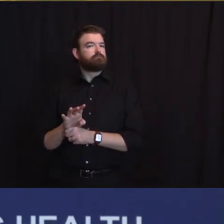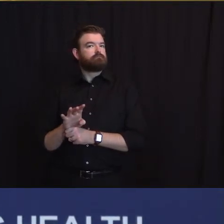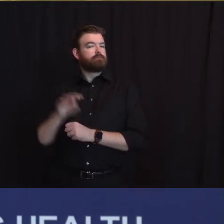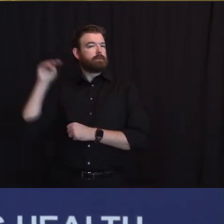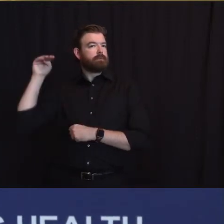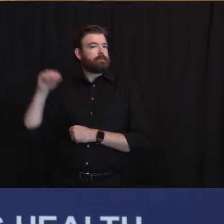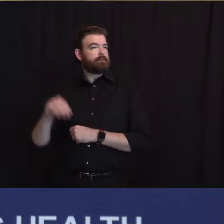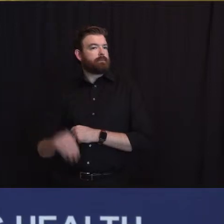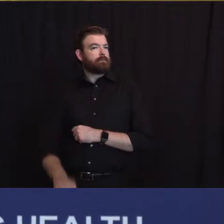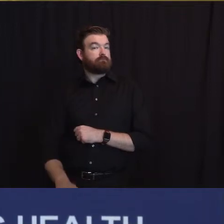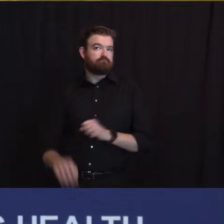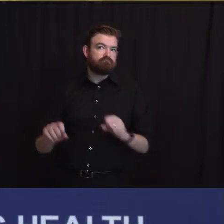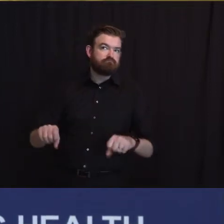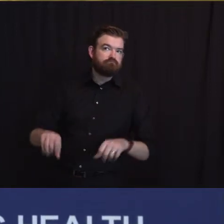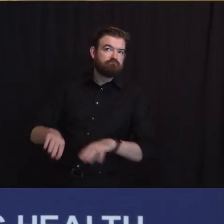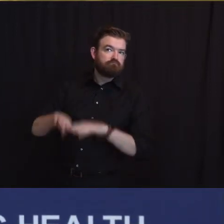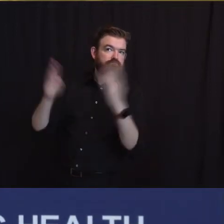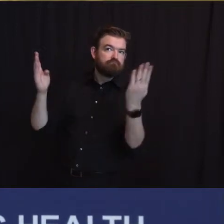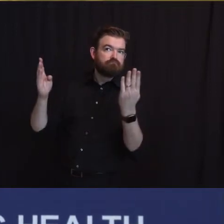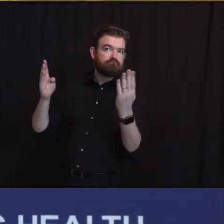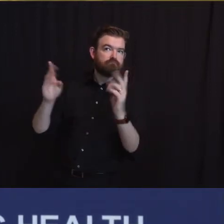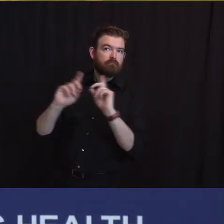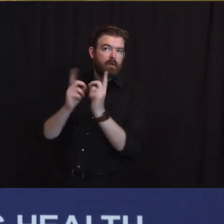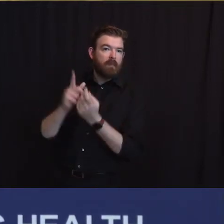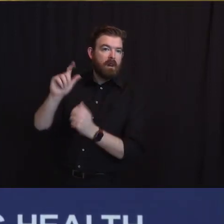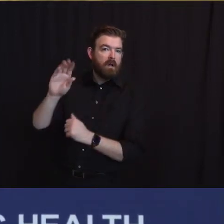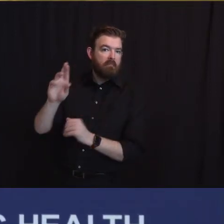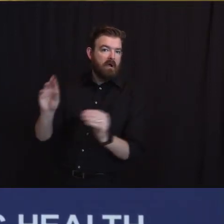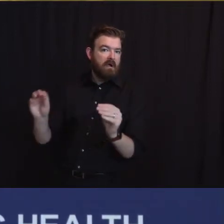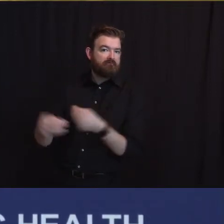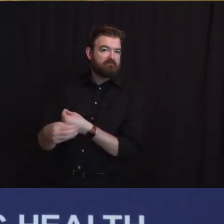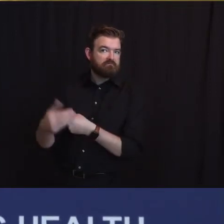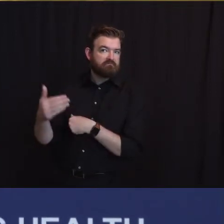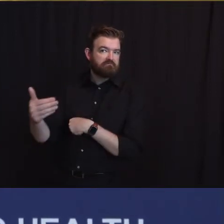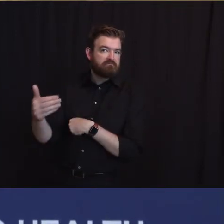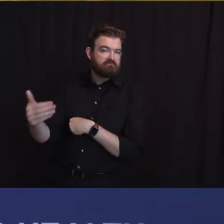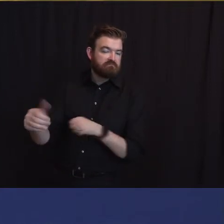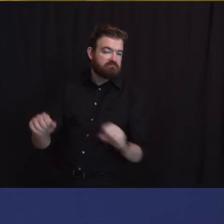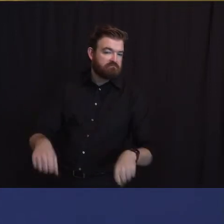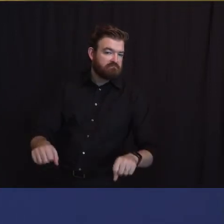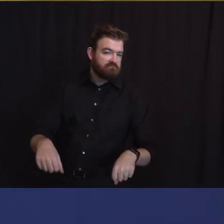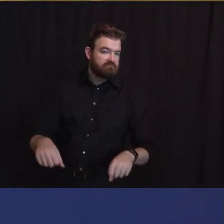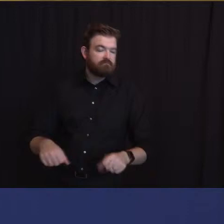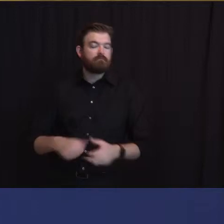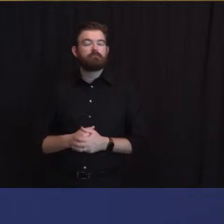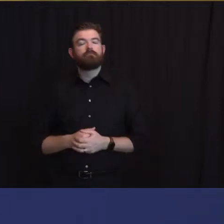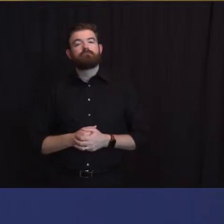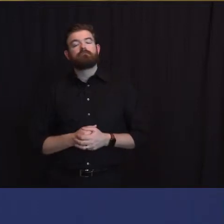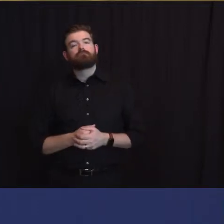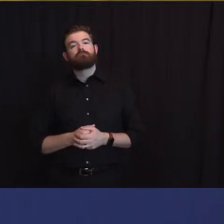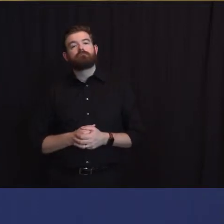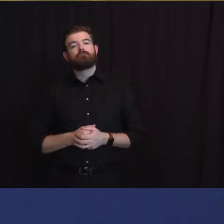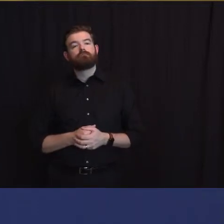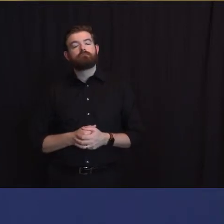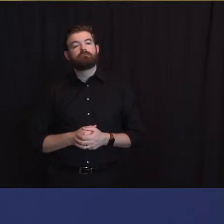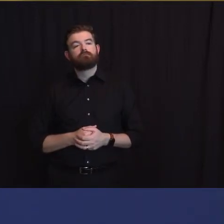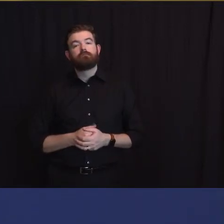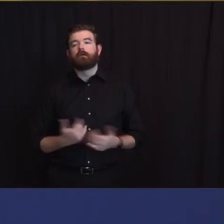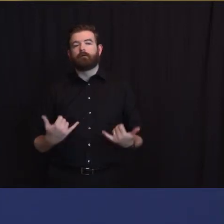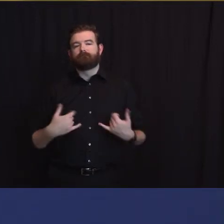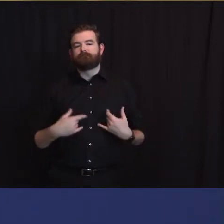specifics? So with that, I'm going to mask up. Single mask, Judy.